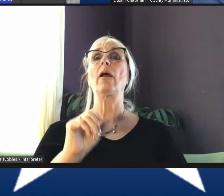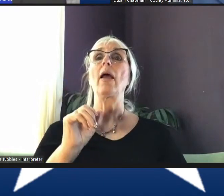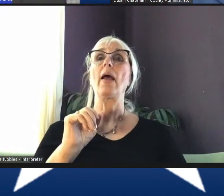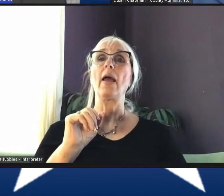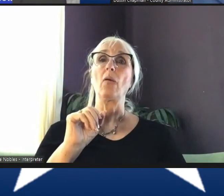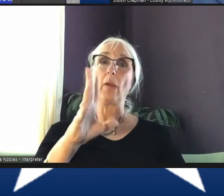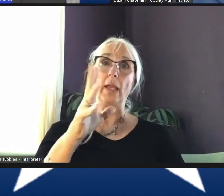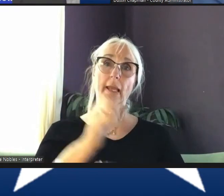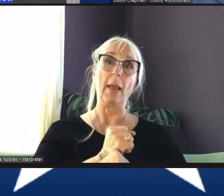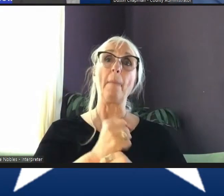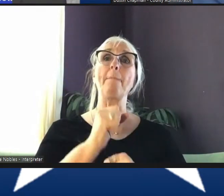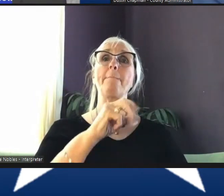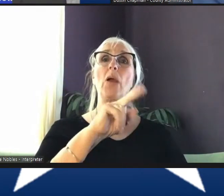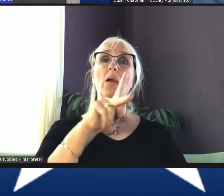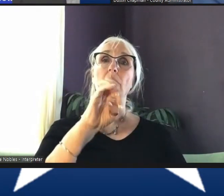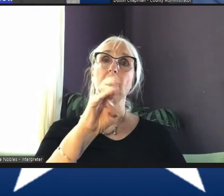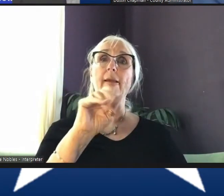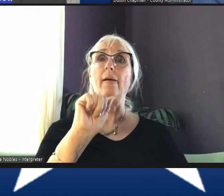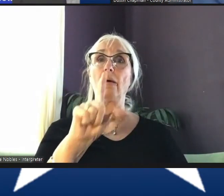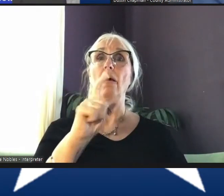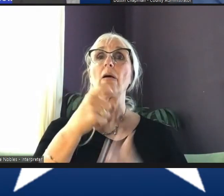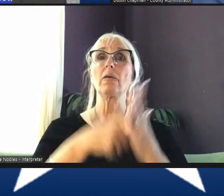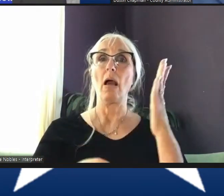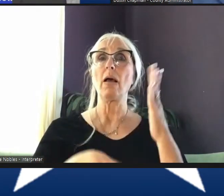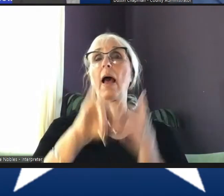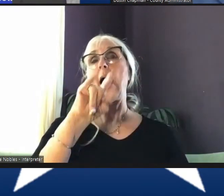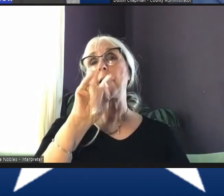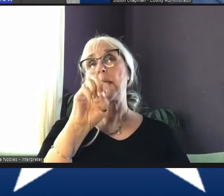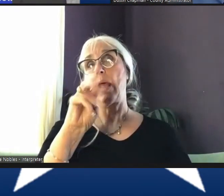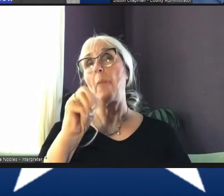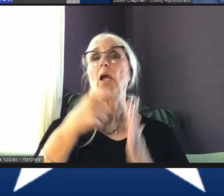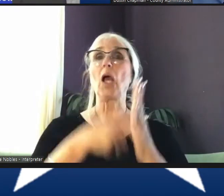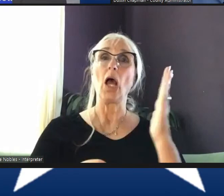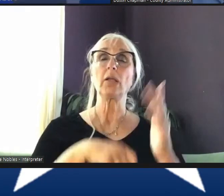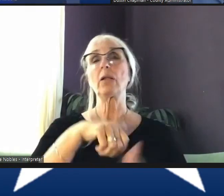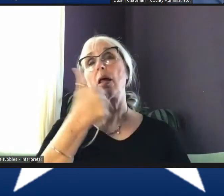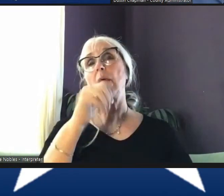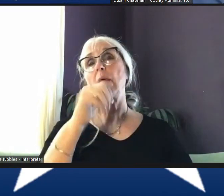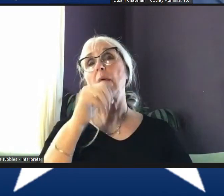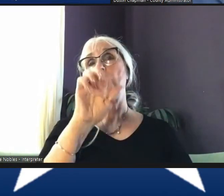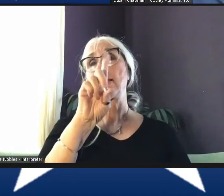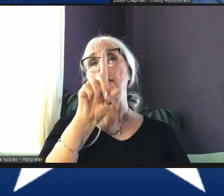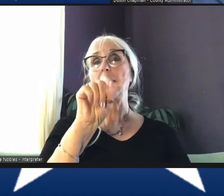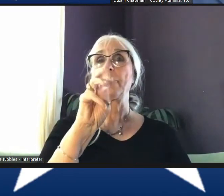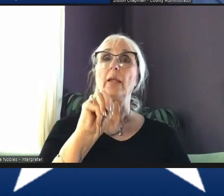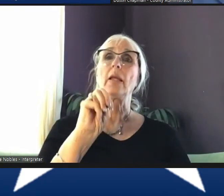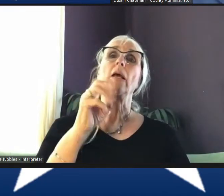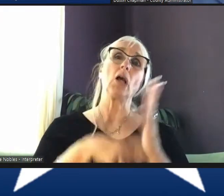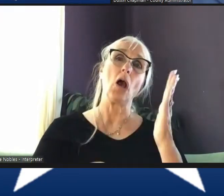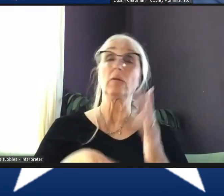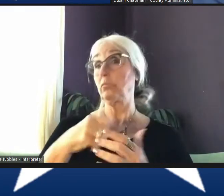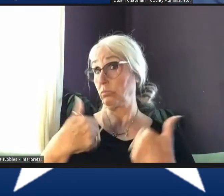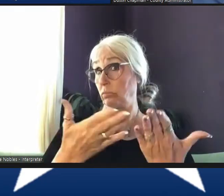cost, ad litem cost, Okay. as well as some other administrative costs. All right, is there a motion to approve? So move.